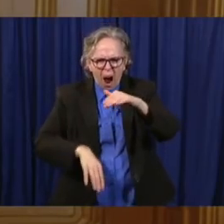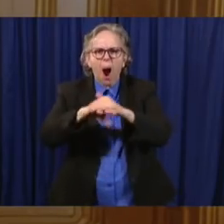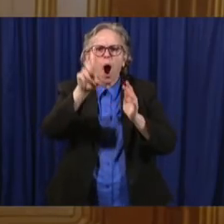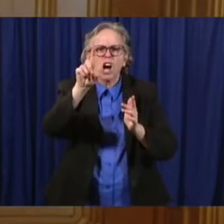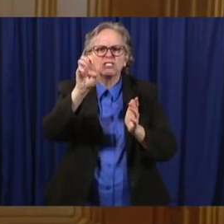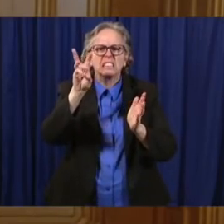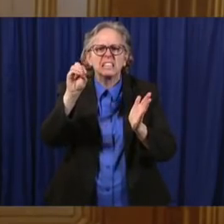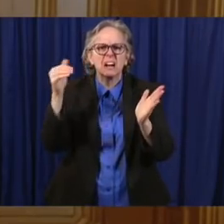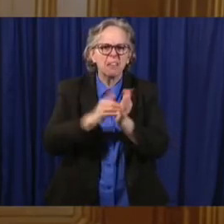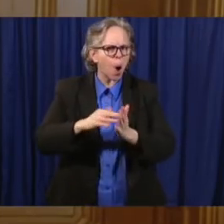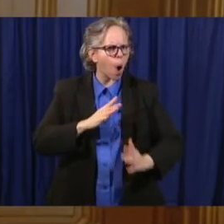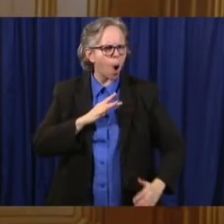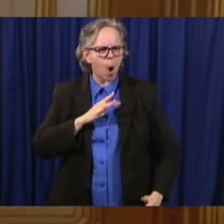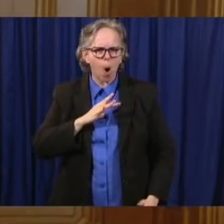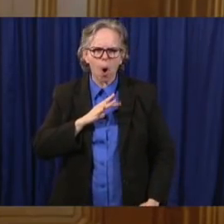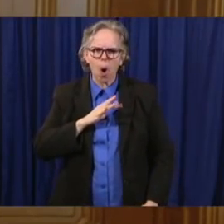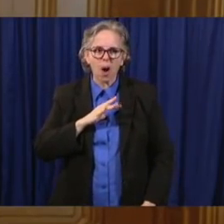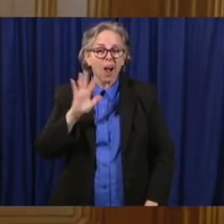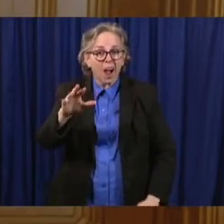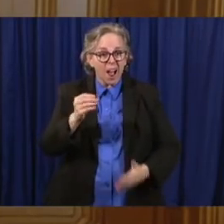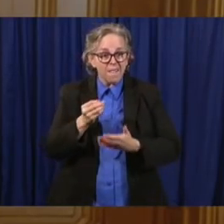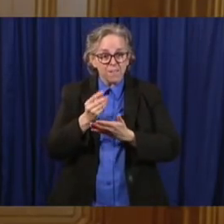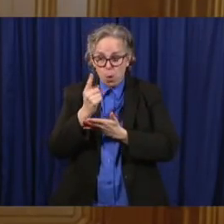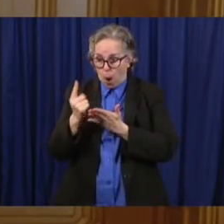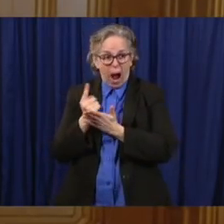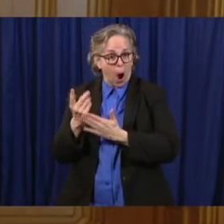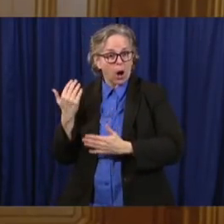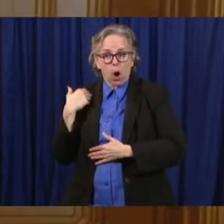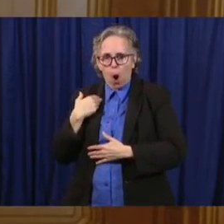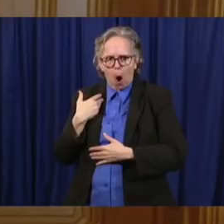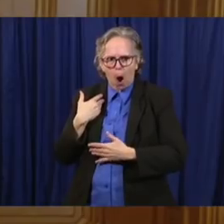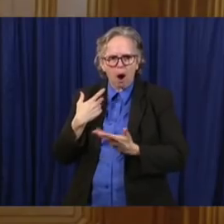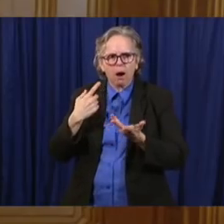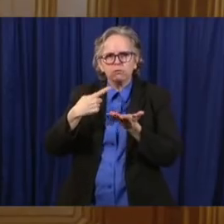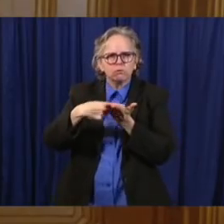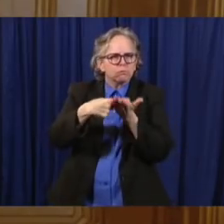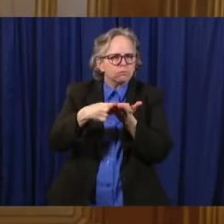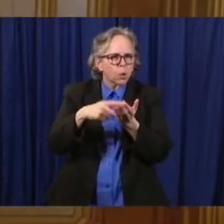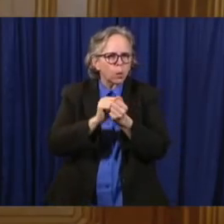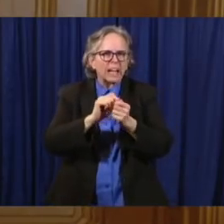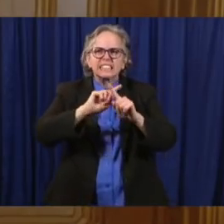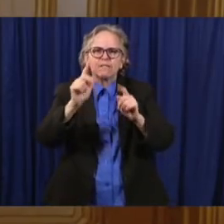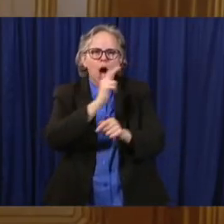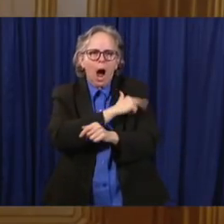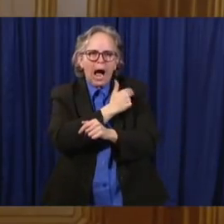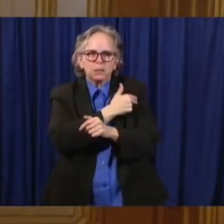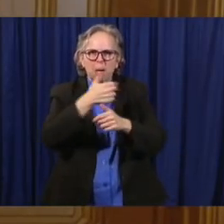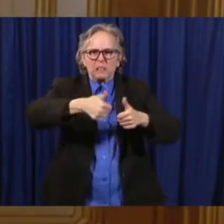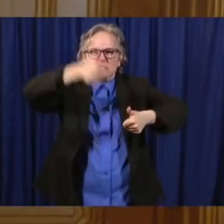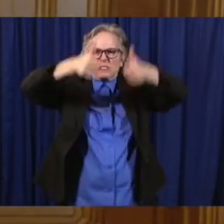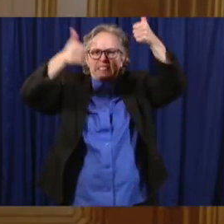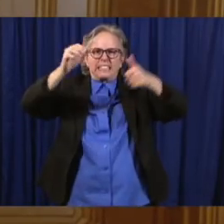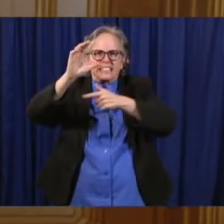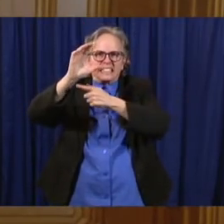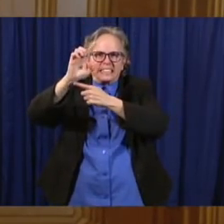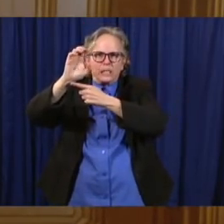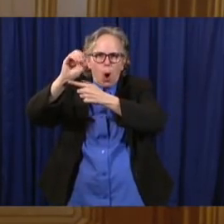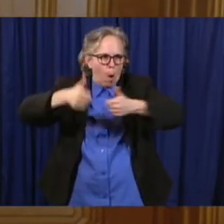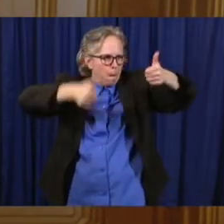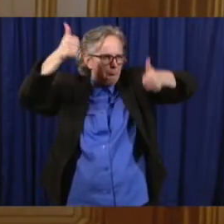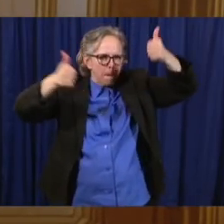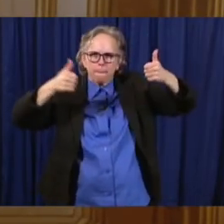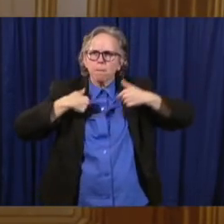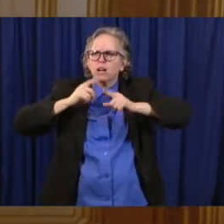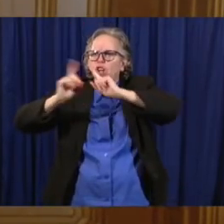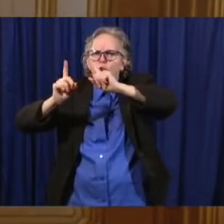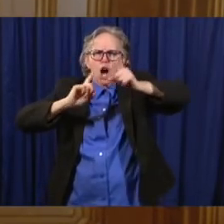the CEOs of many of our hospitals, but I want to make a public plea to them and to everybody in every